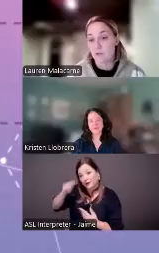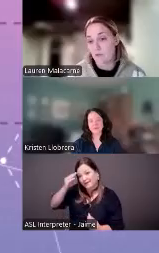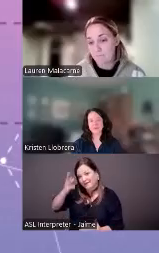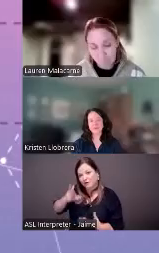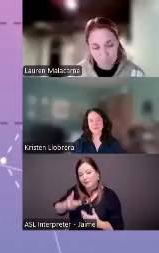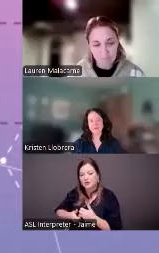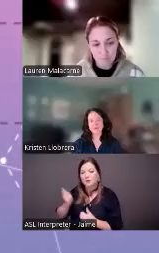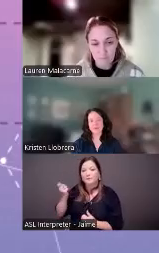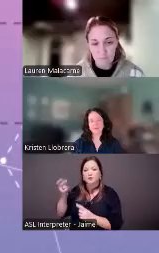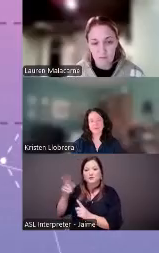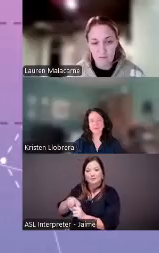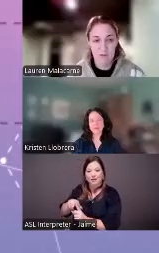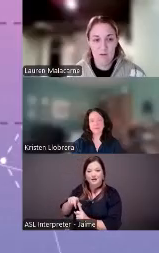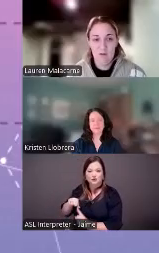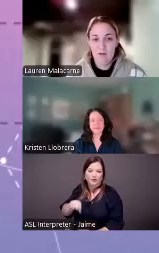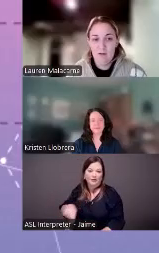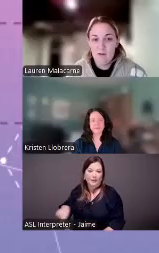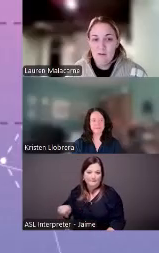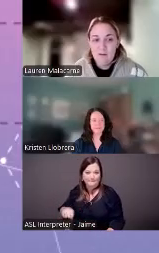to them.